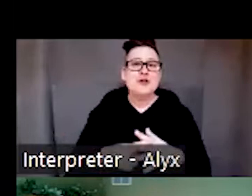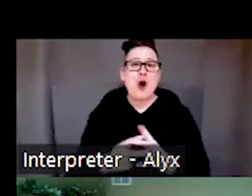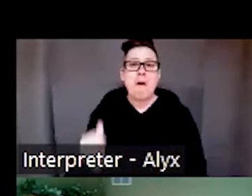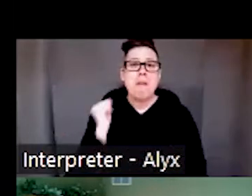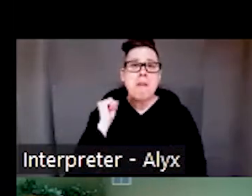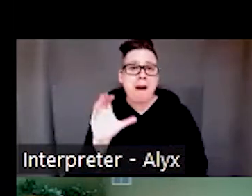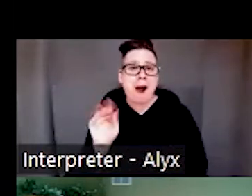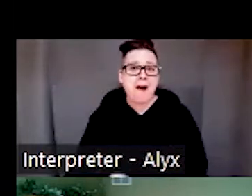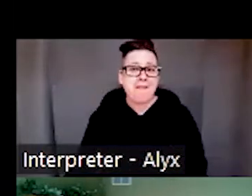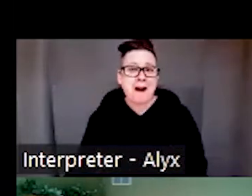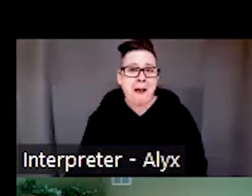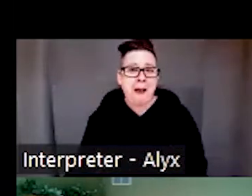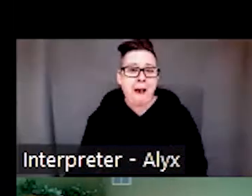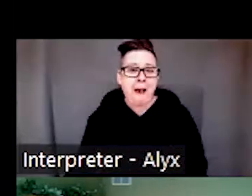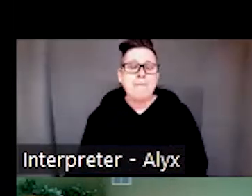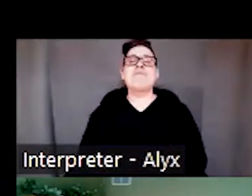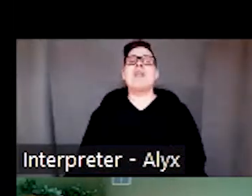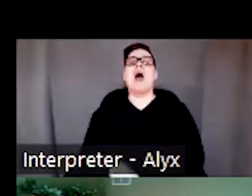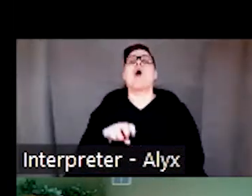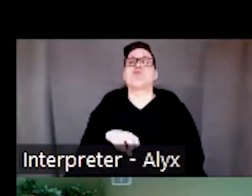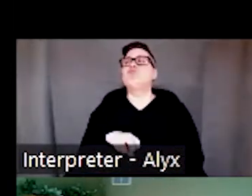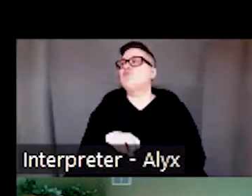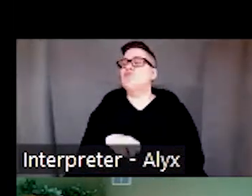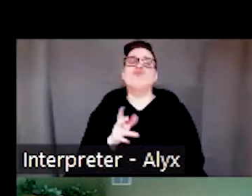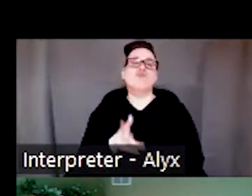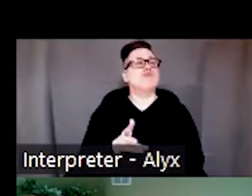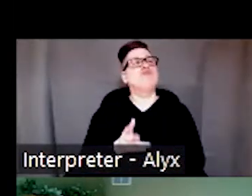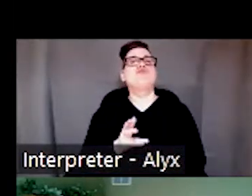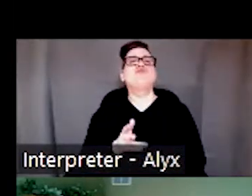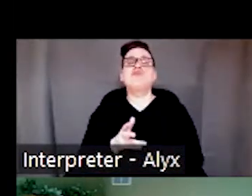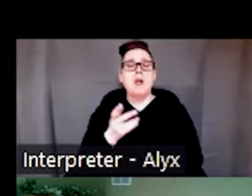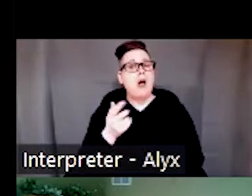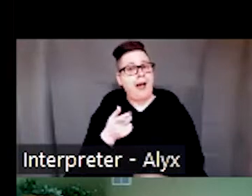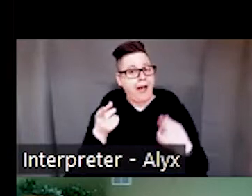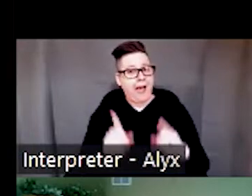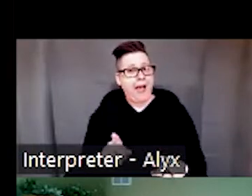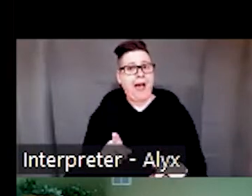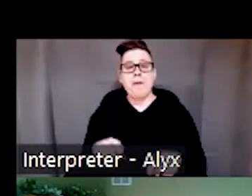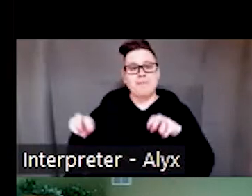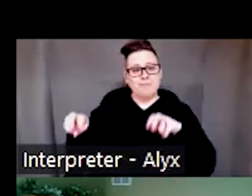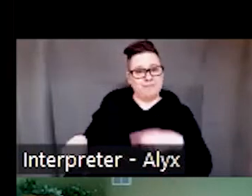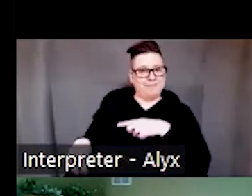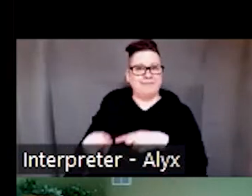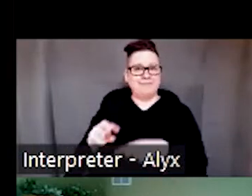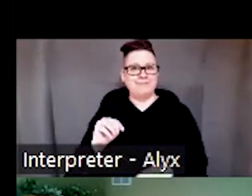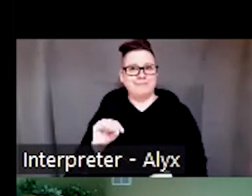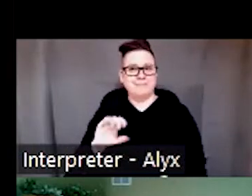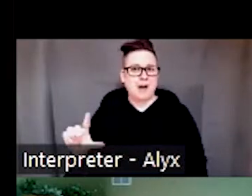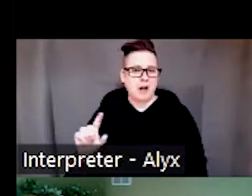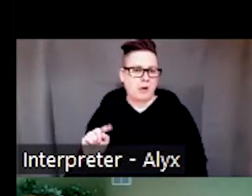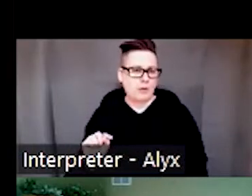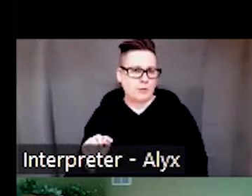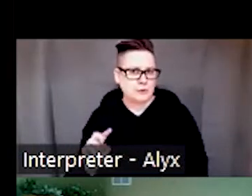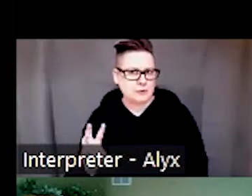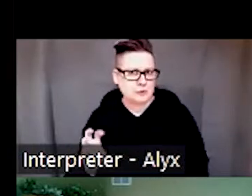cab. This particular cab ride, I happened to be sharing with a guy named Michael Tweary.